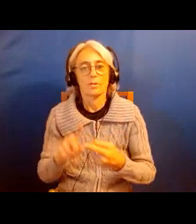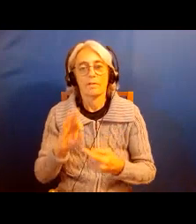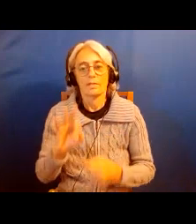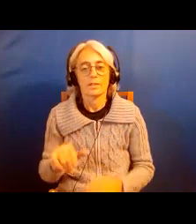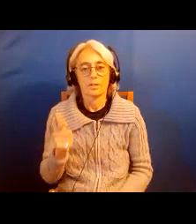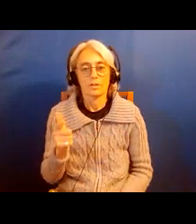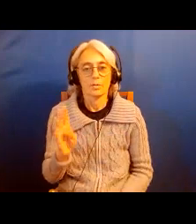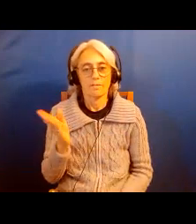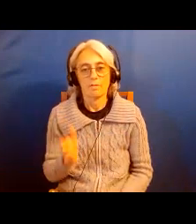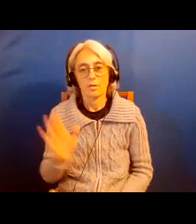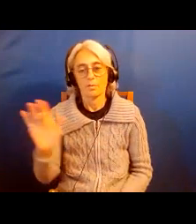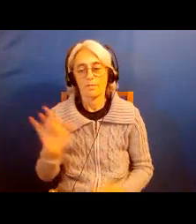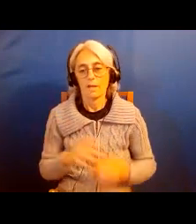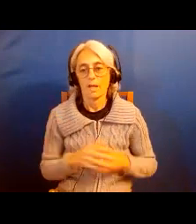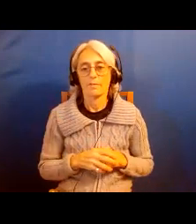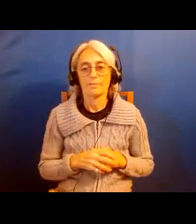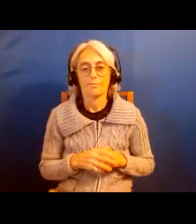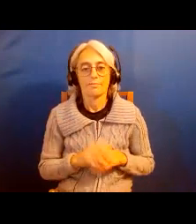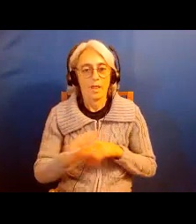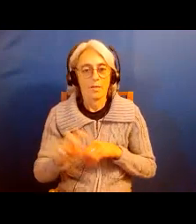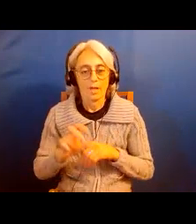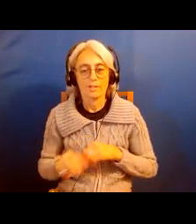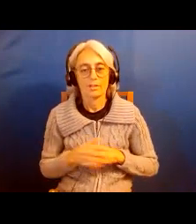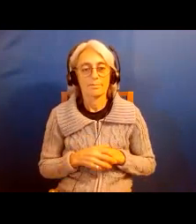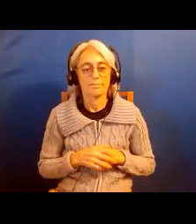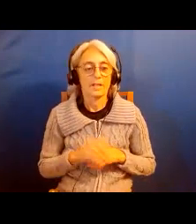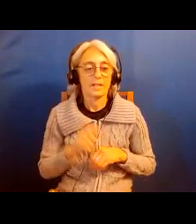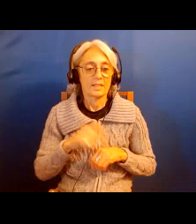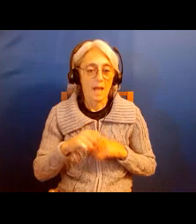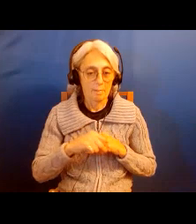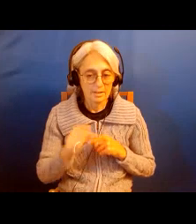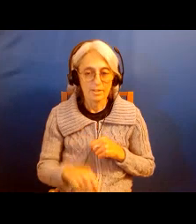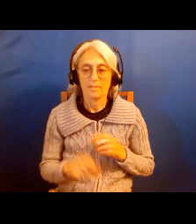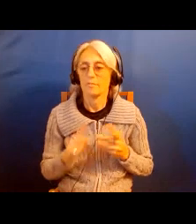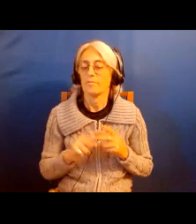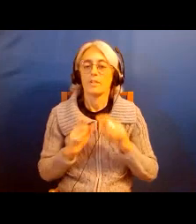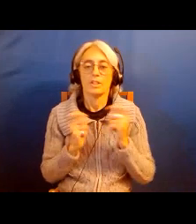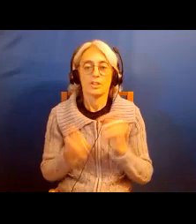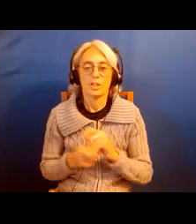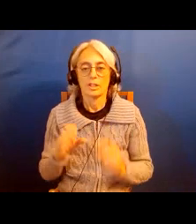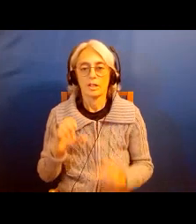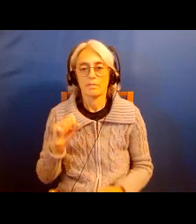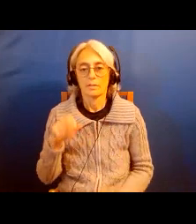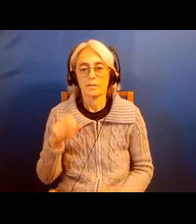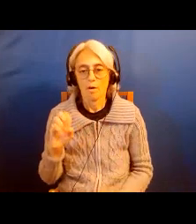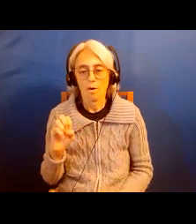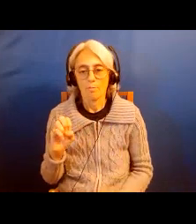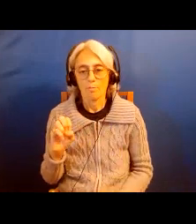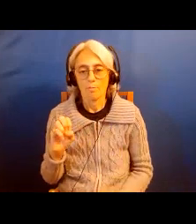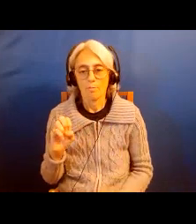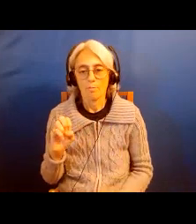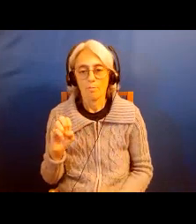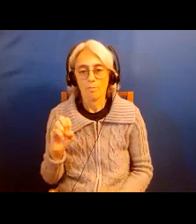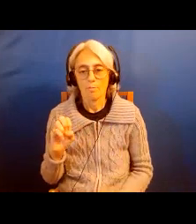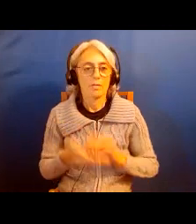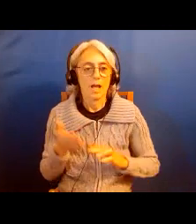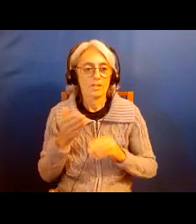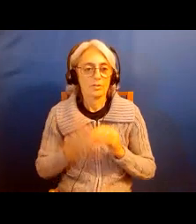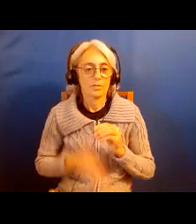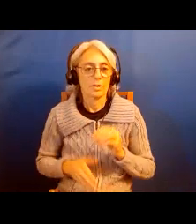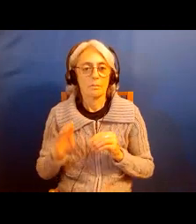such as allocations, allocation time extensions, scope changes, and executed baseline agreements for projects programmed